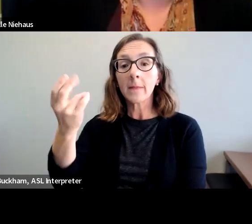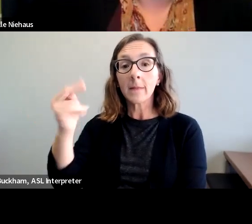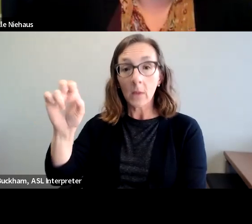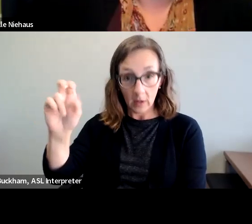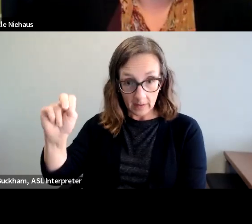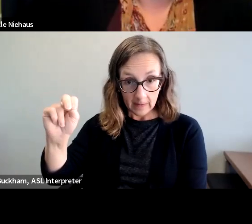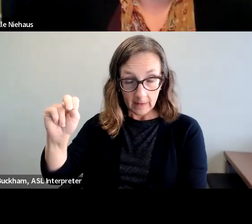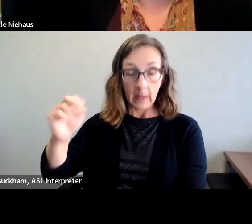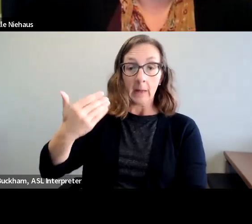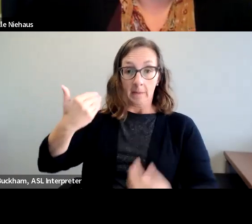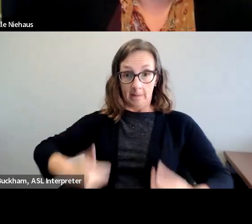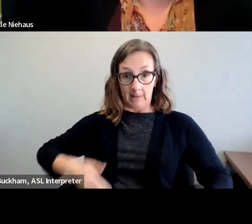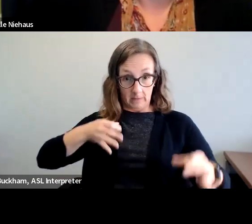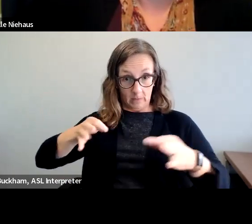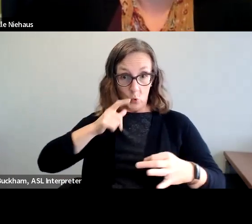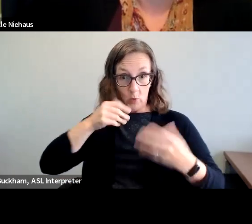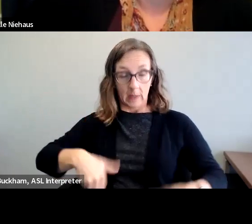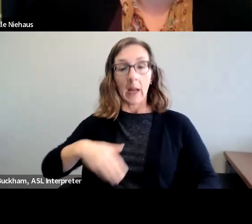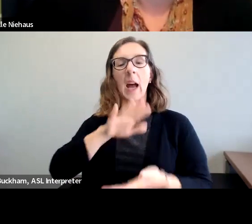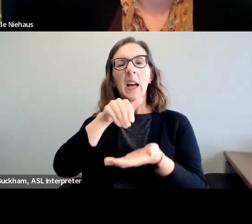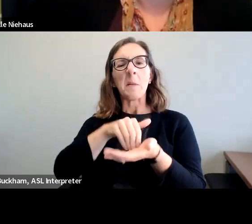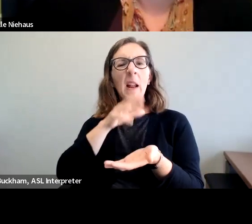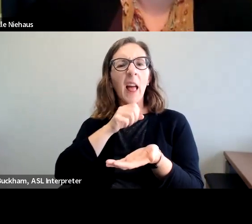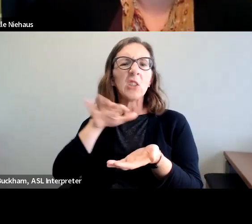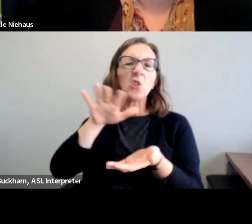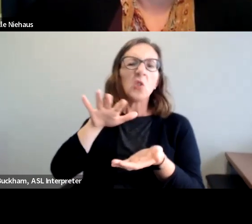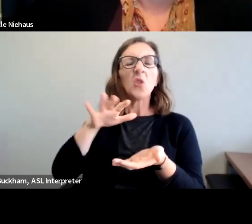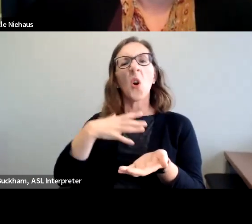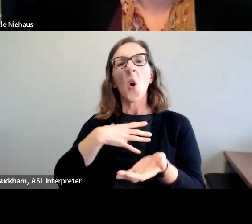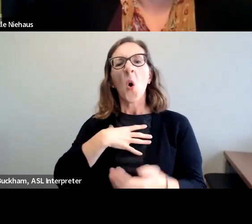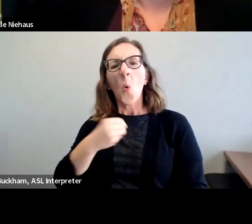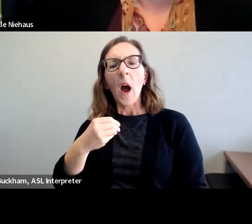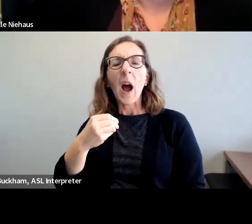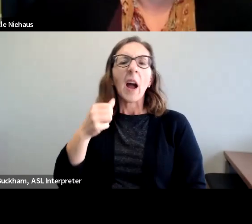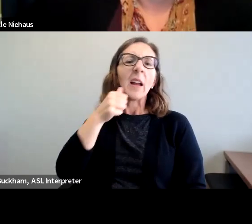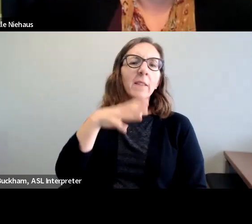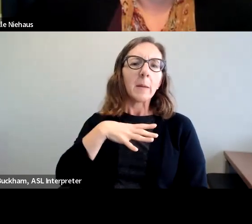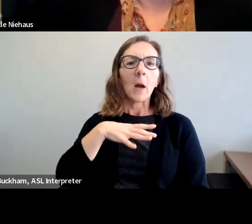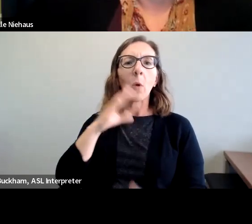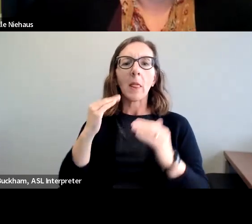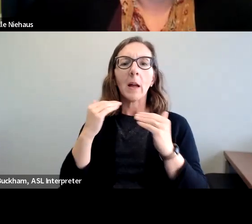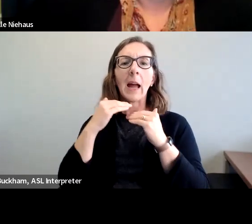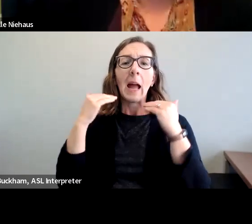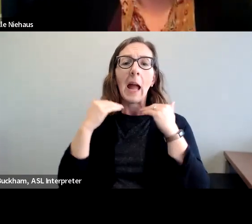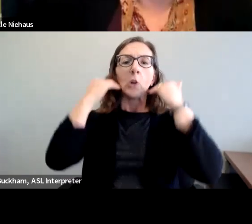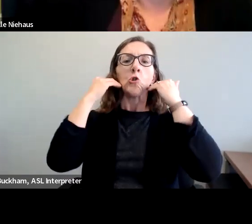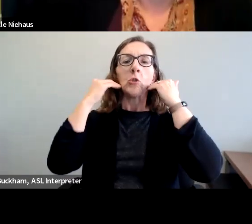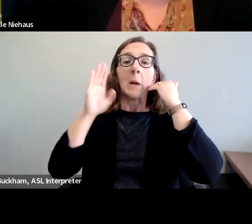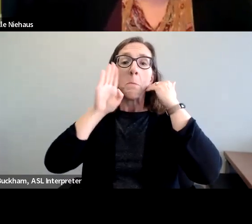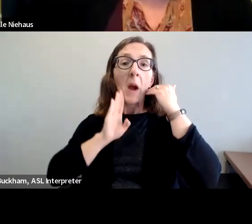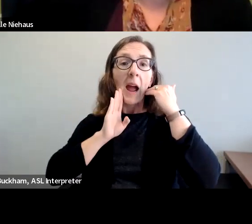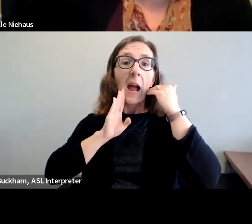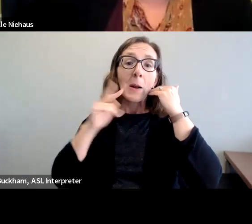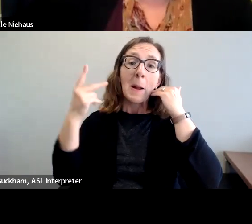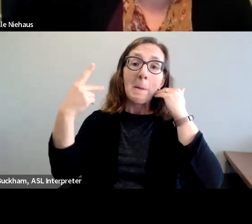goes, I am a middle-aged white female with chin-length hair. It is brown, it is purple, and it